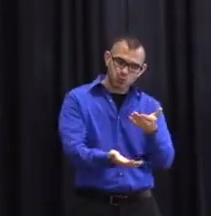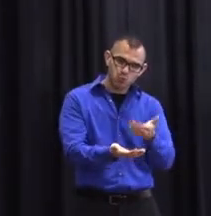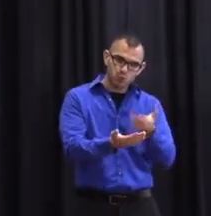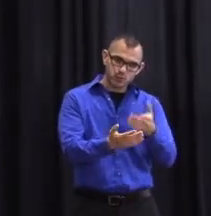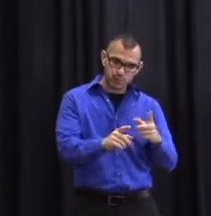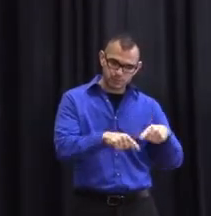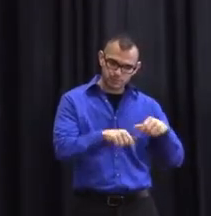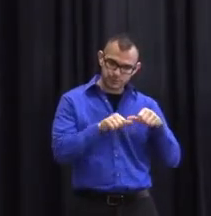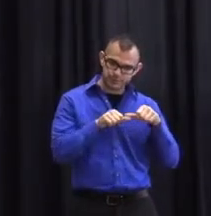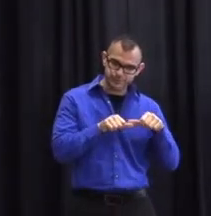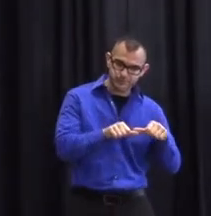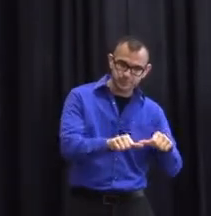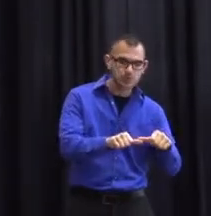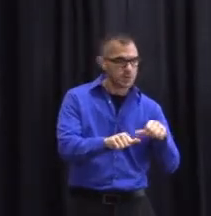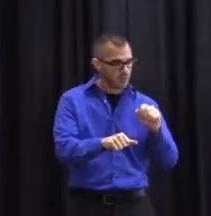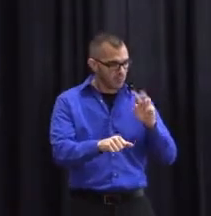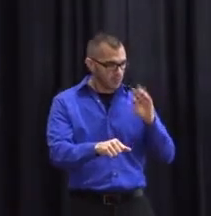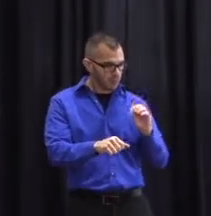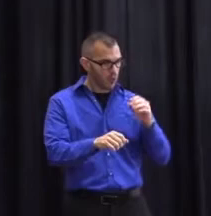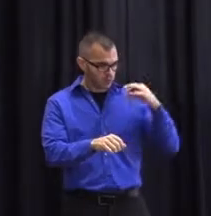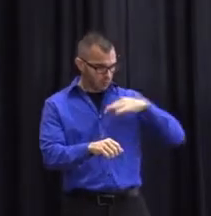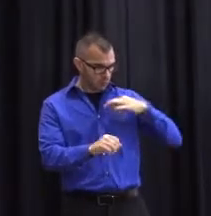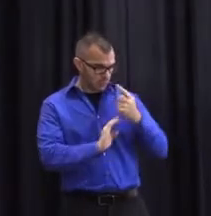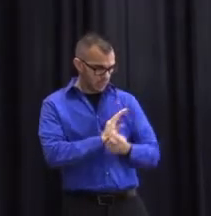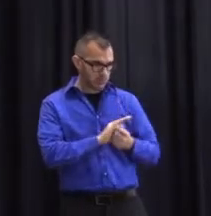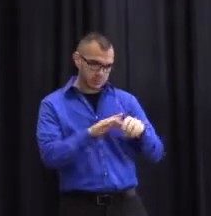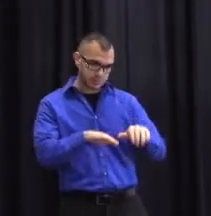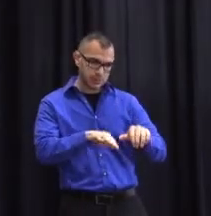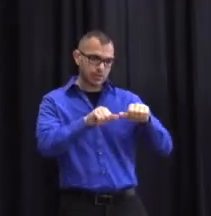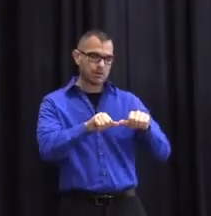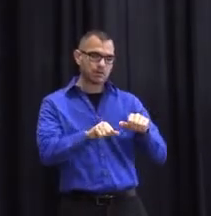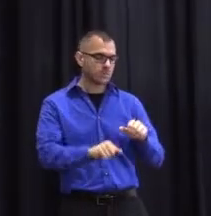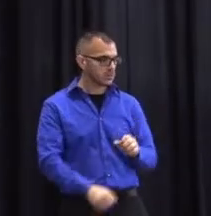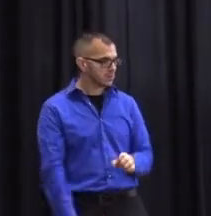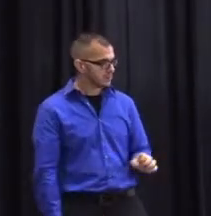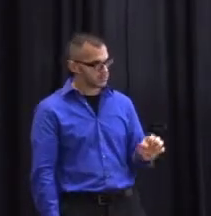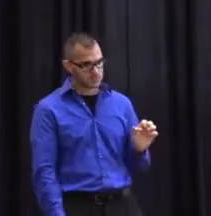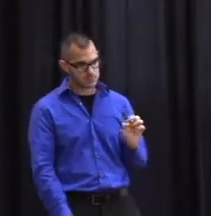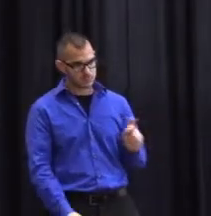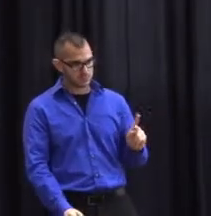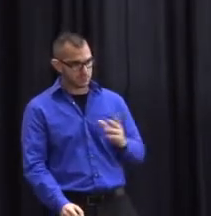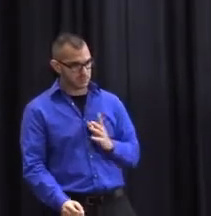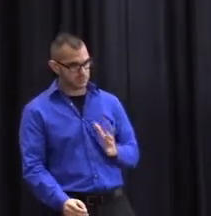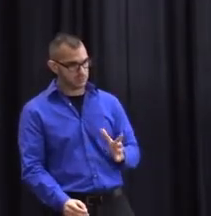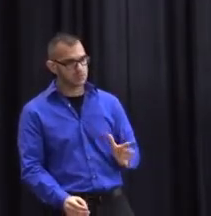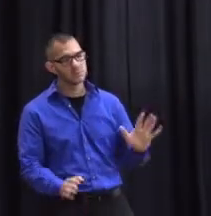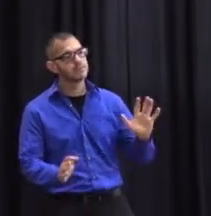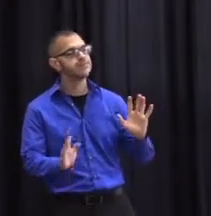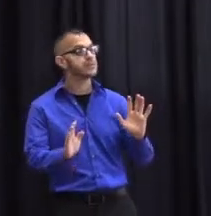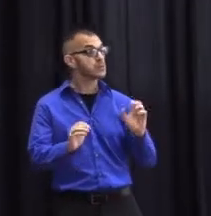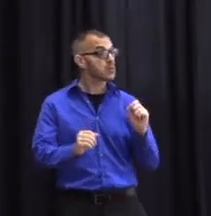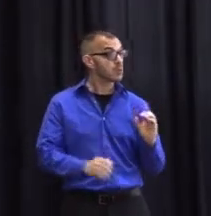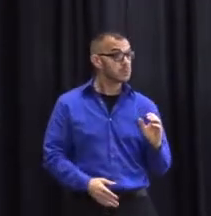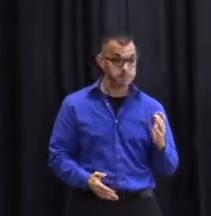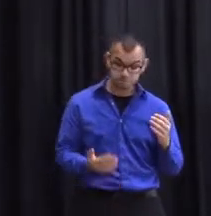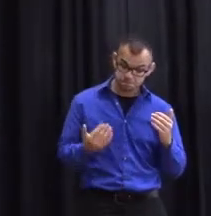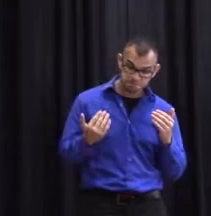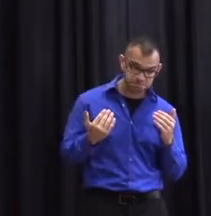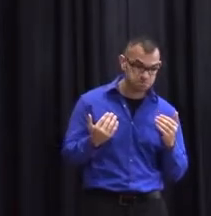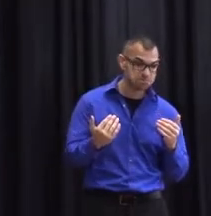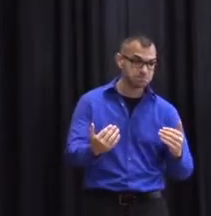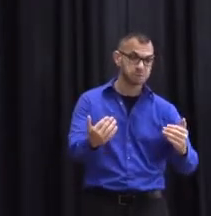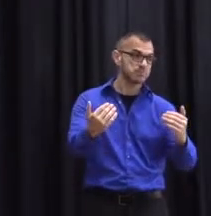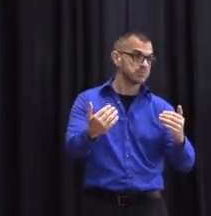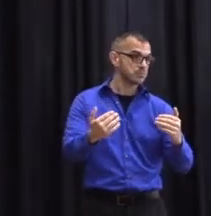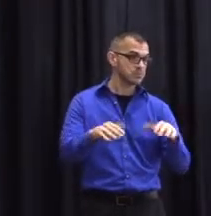you have to take 40 credit hours from us. Okay. So she started taking